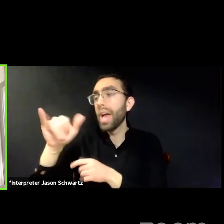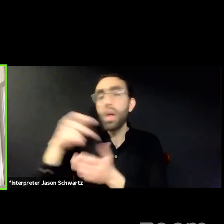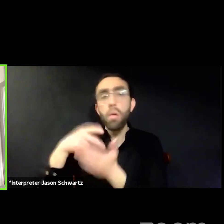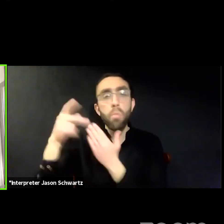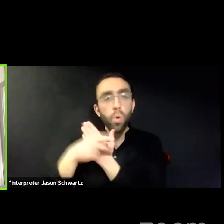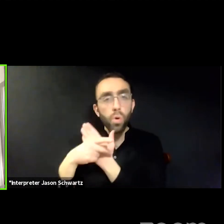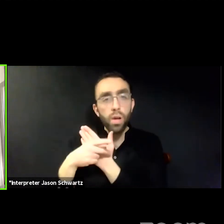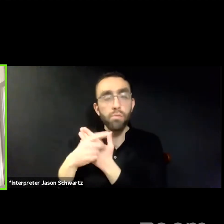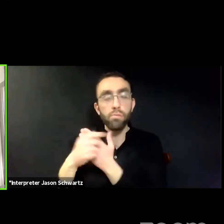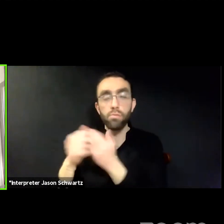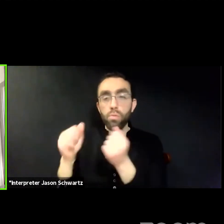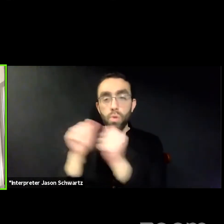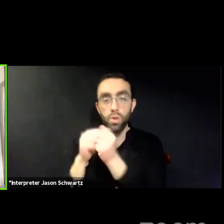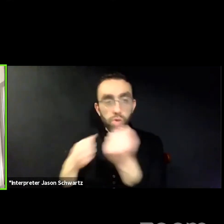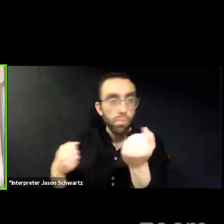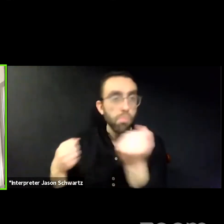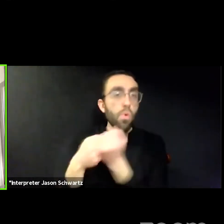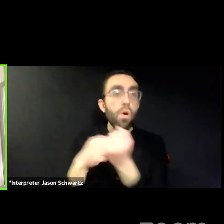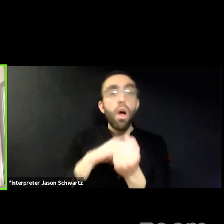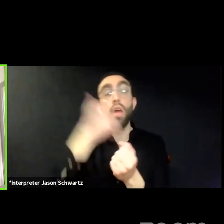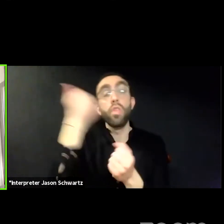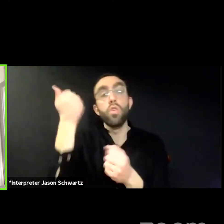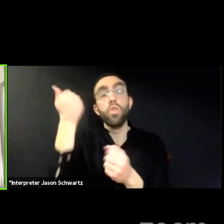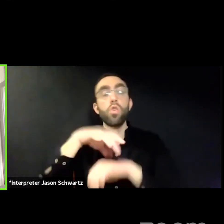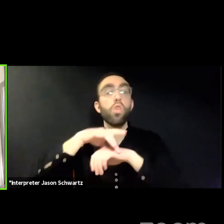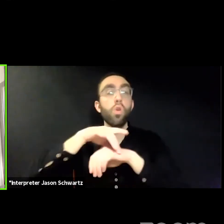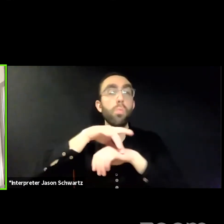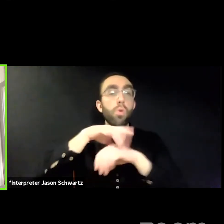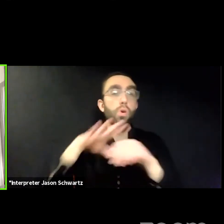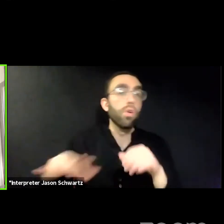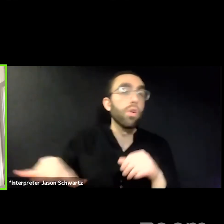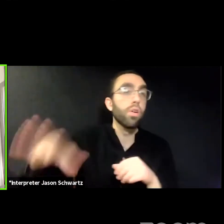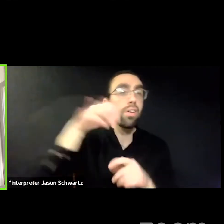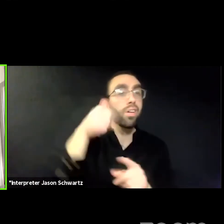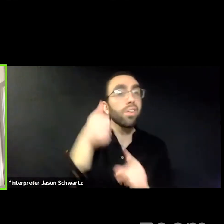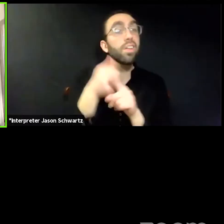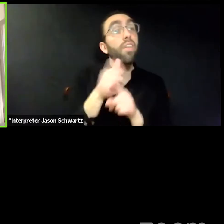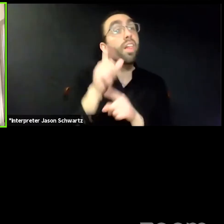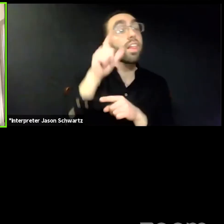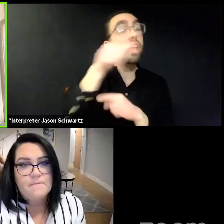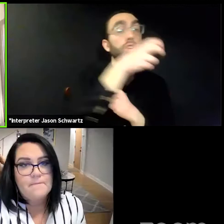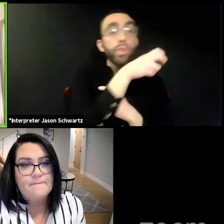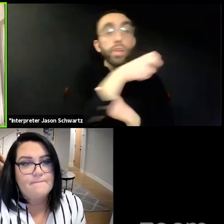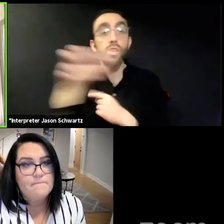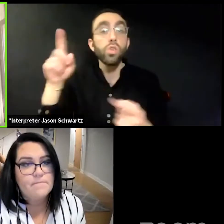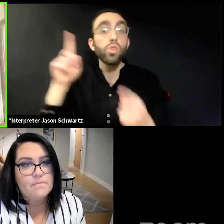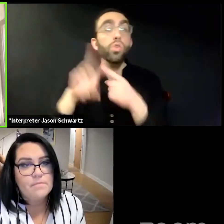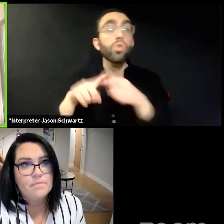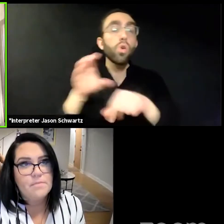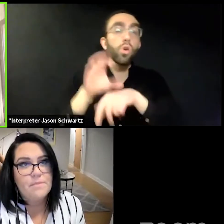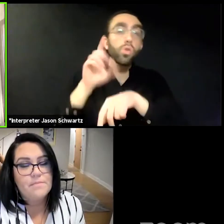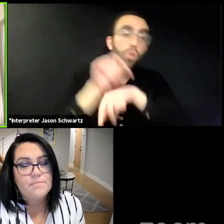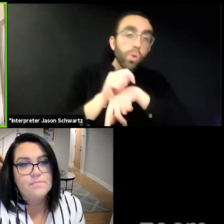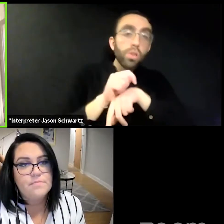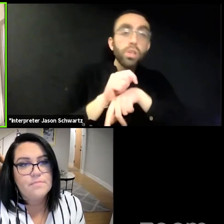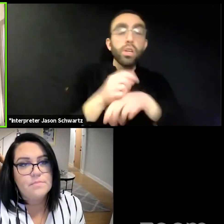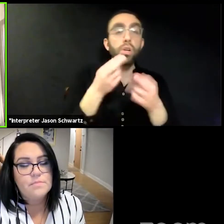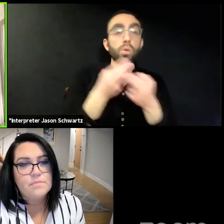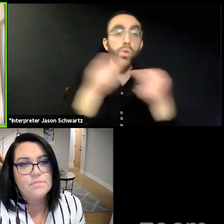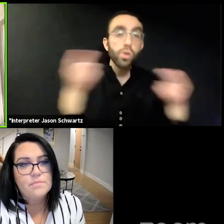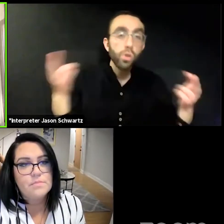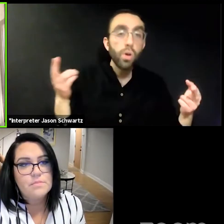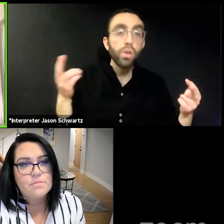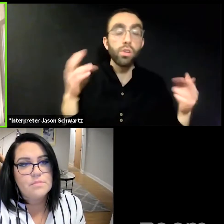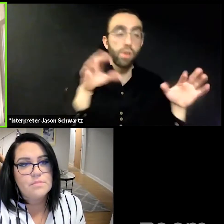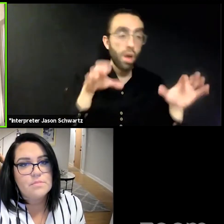other global regional programs at the fund. Later, she transitioned into consulting as a strategist, resource mobilizer,